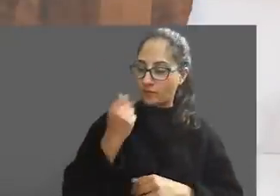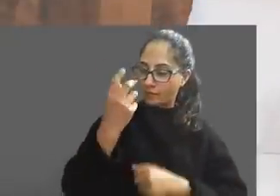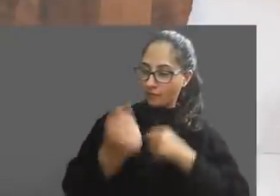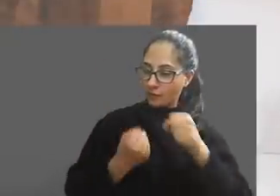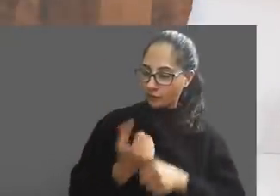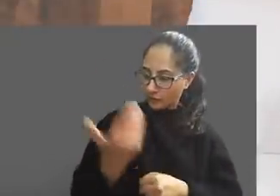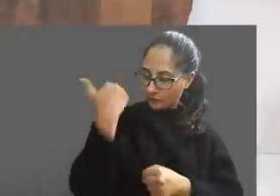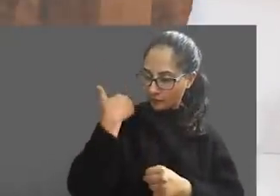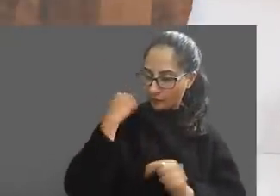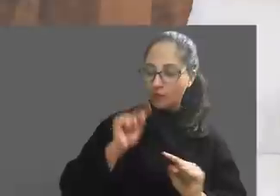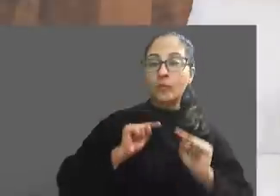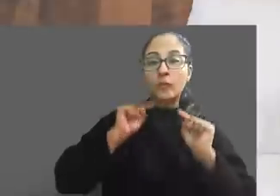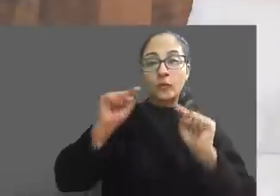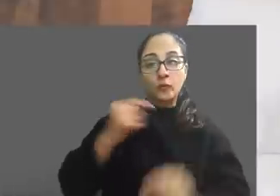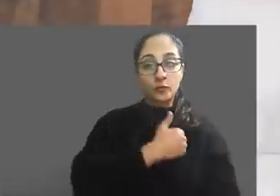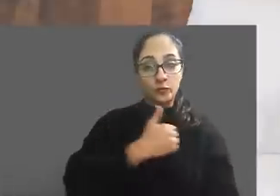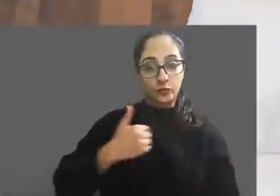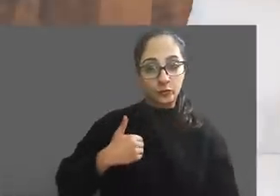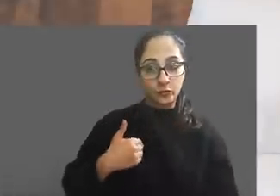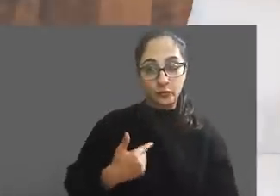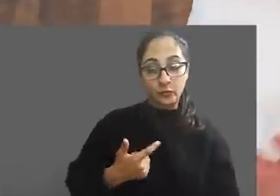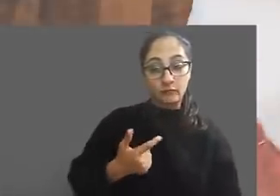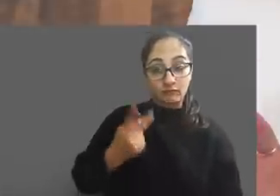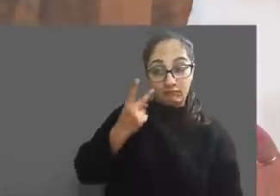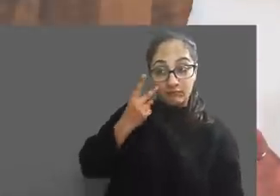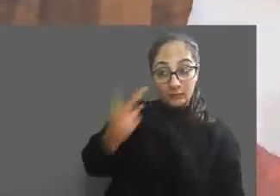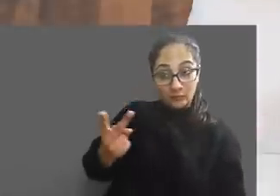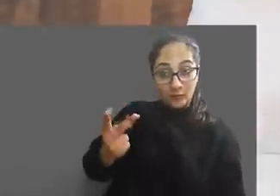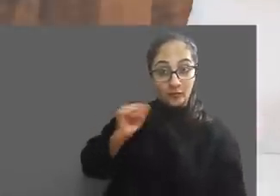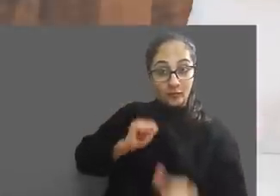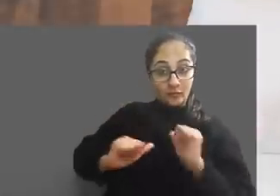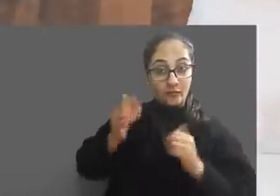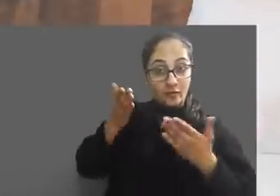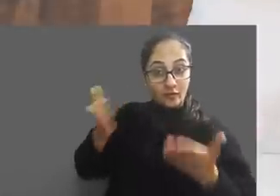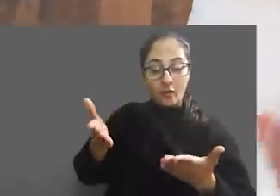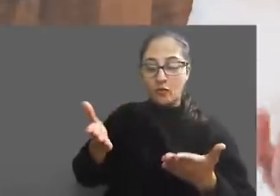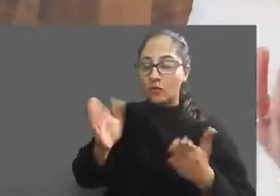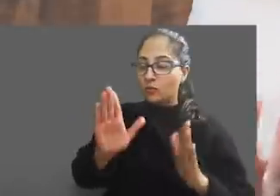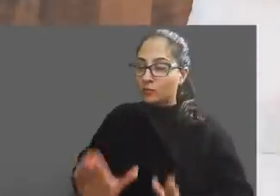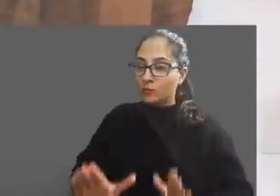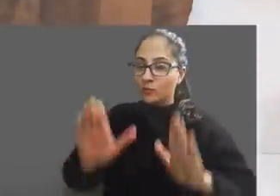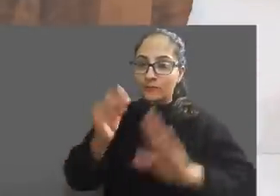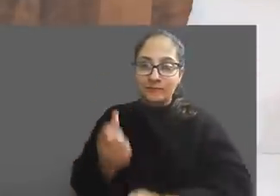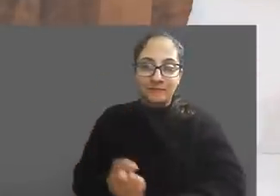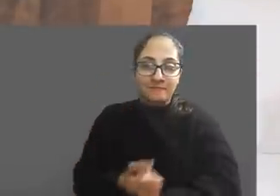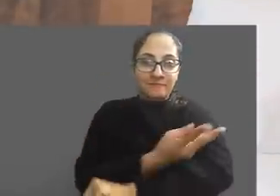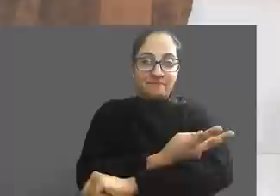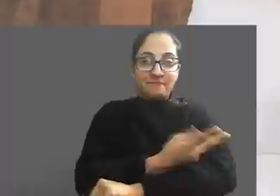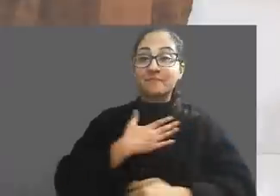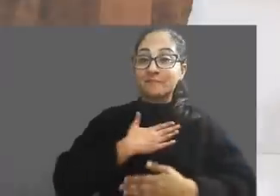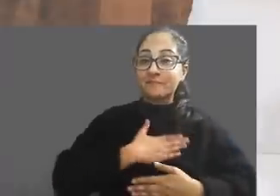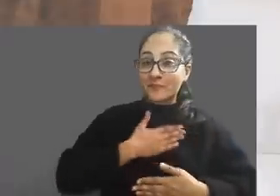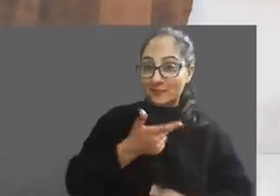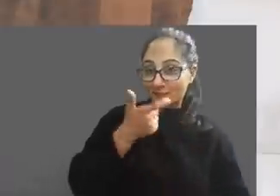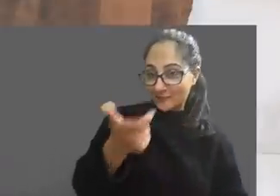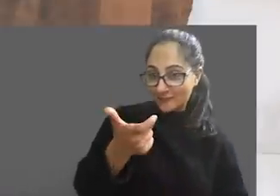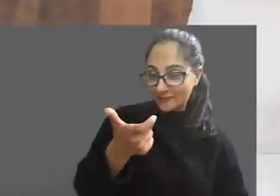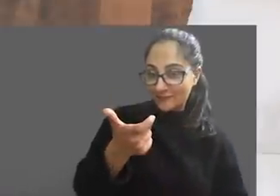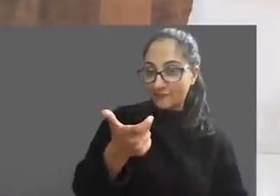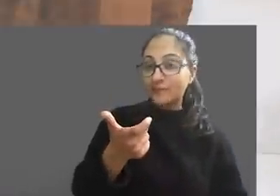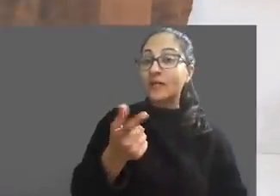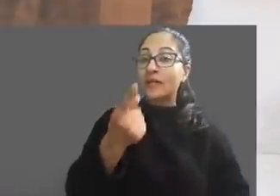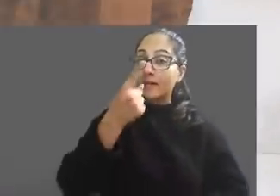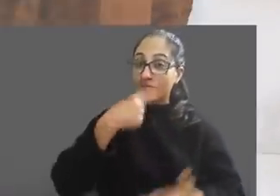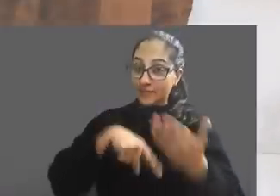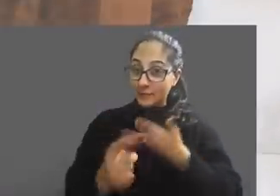ago, and it was the most captivating and incredible experience I've had, so please enjoy. And join us next